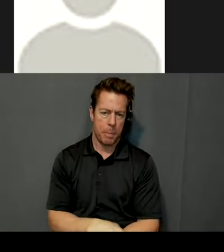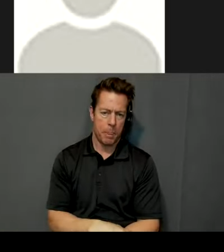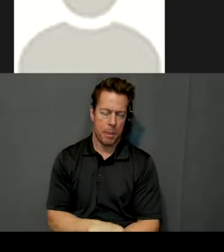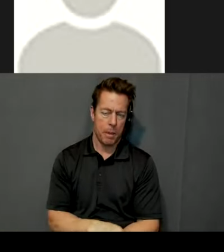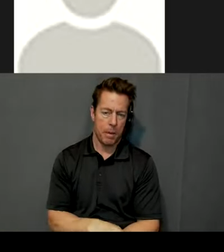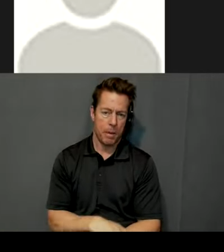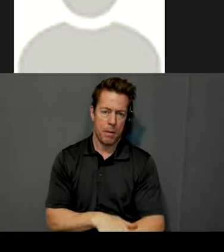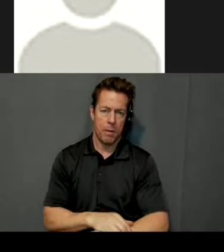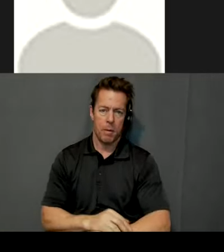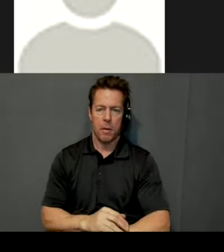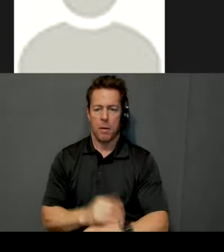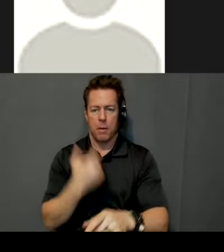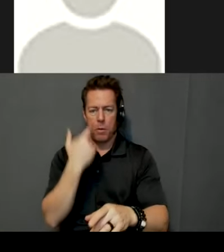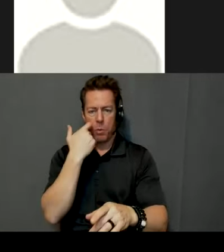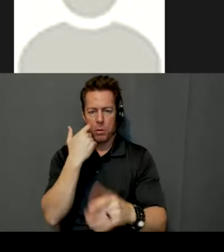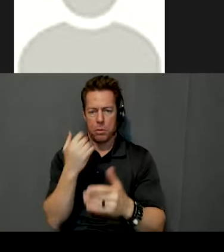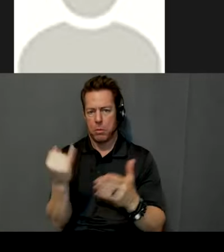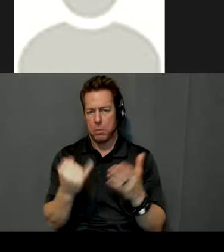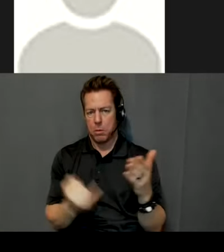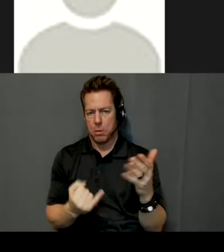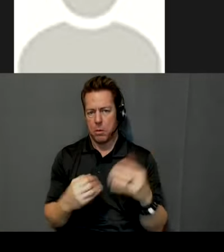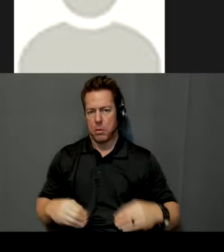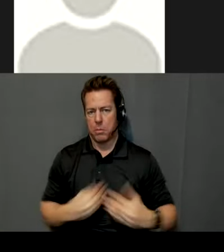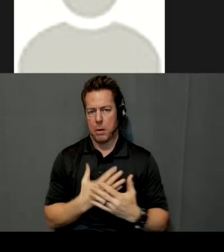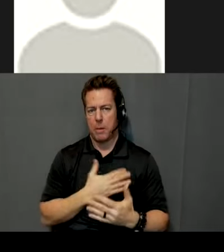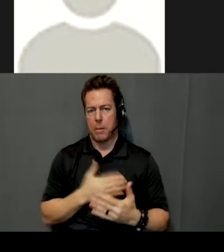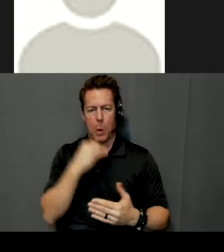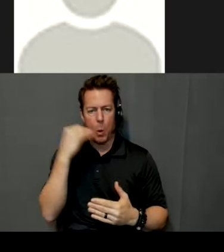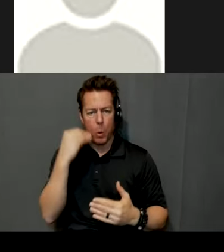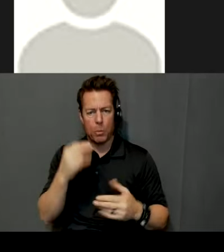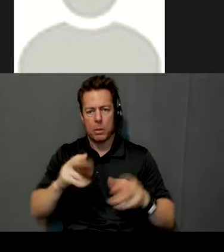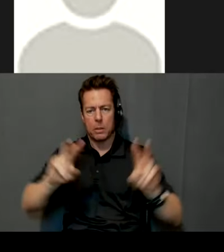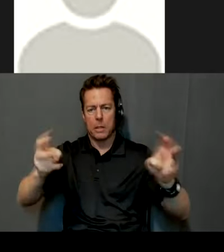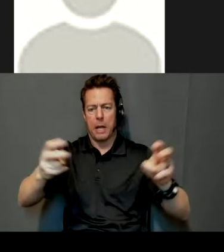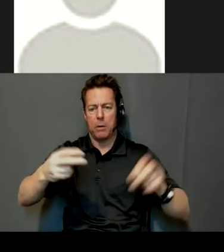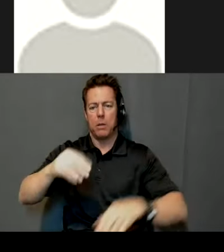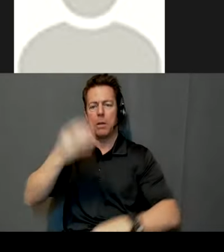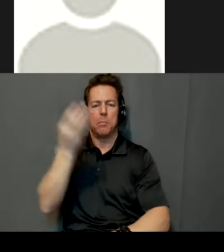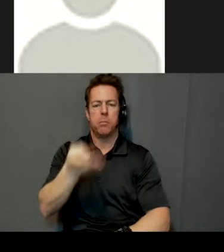This is a recent piece inspired by my home entitled Blue.